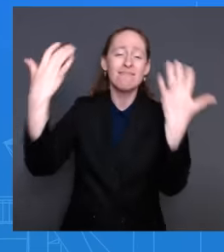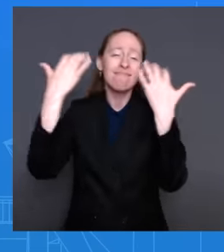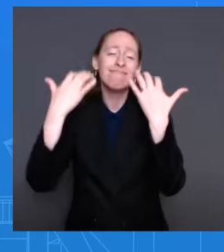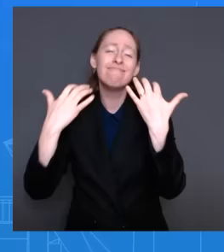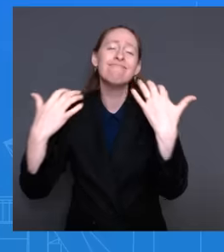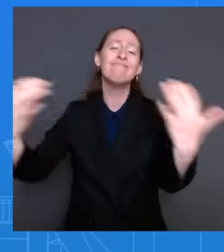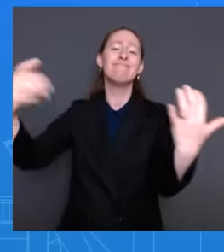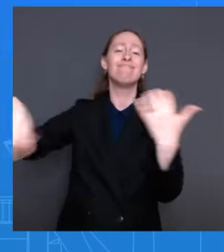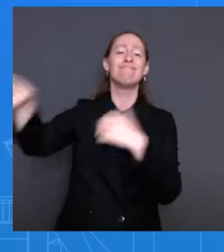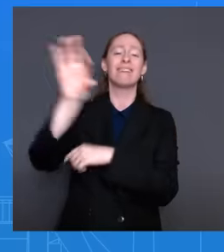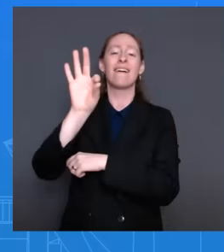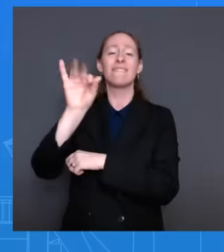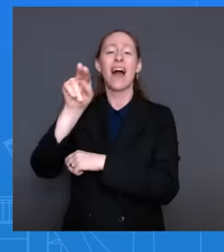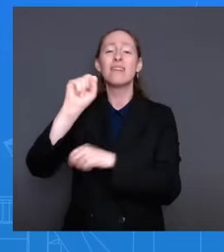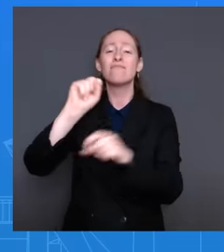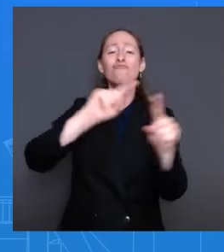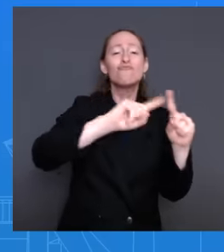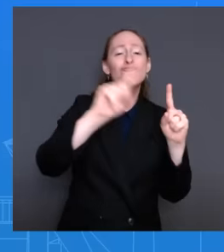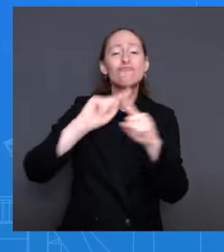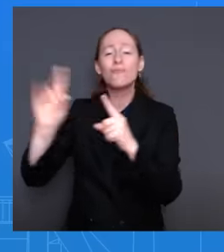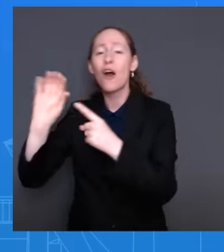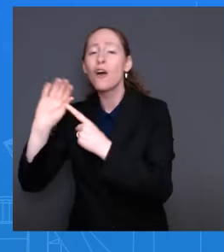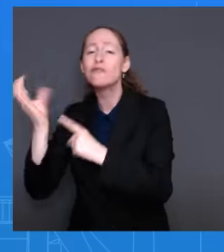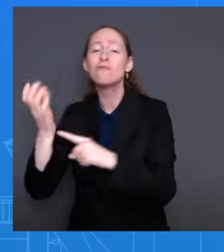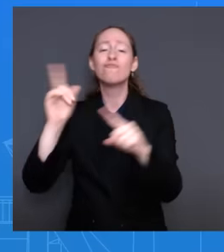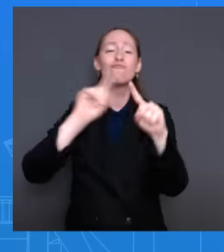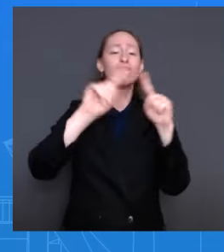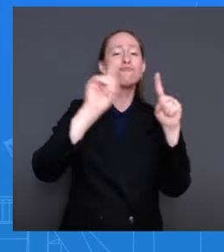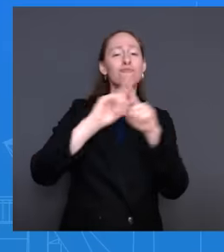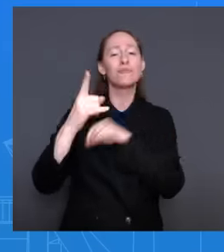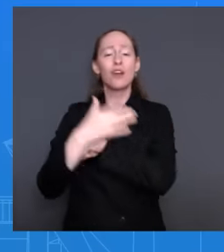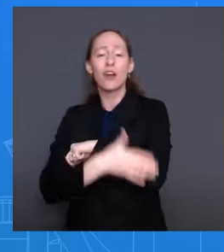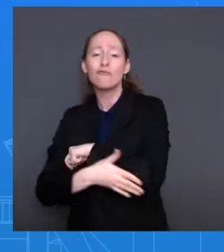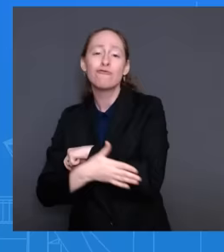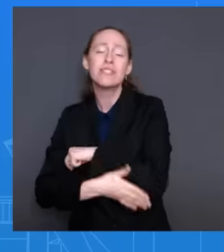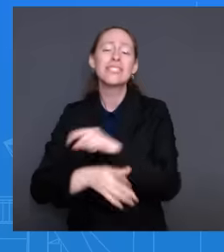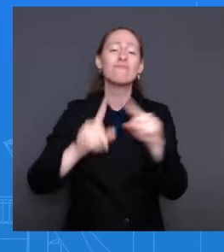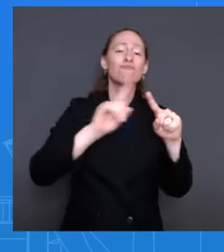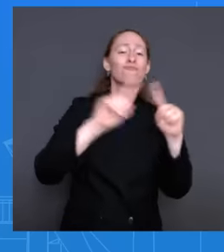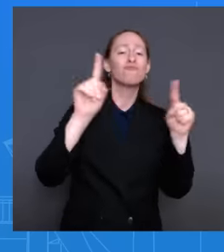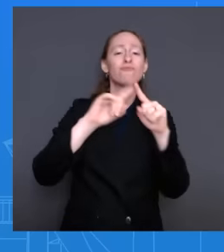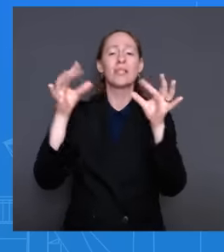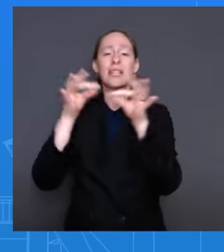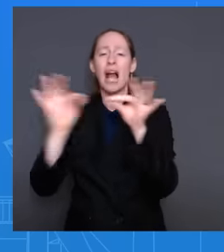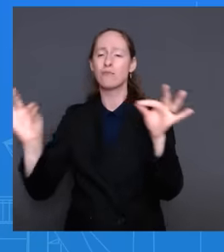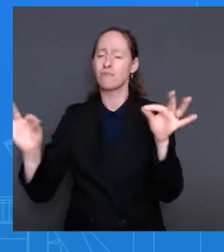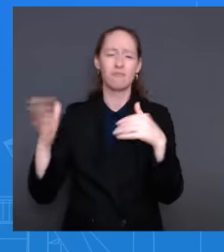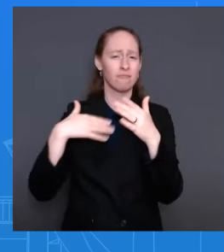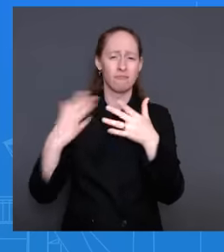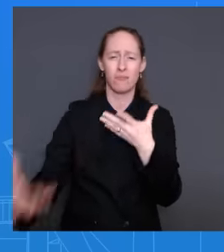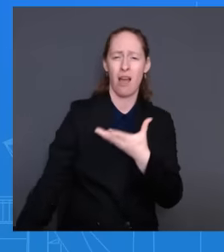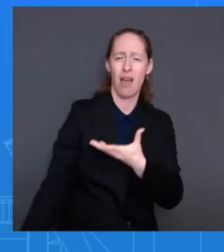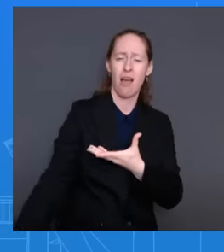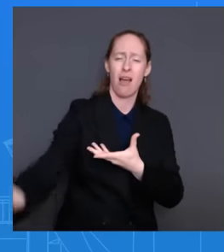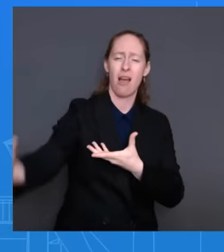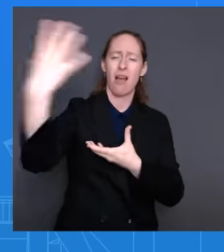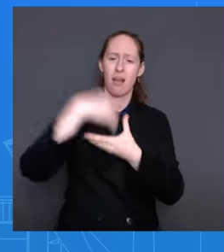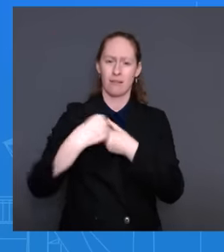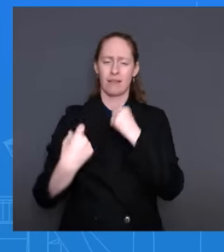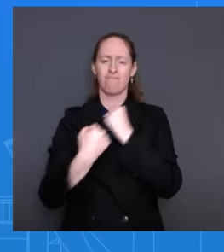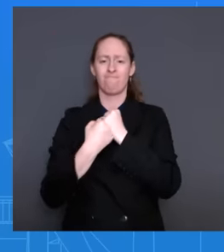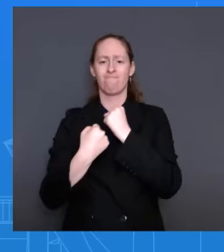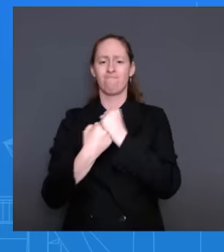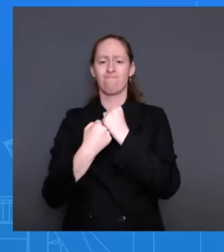truly and always grateful. Jungkook said, we still feel surprised that music created by South Korean artists reaches so many people around the